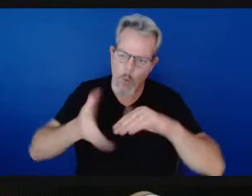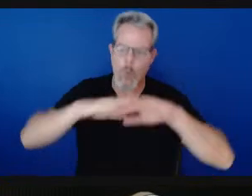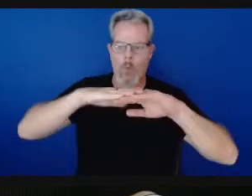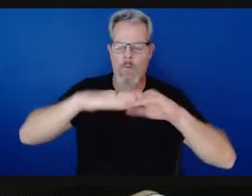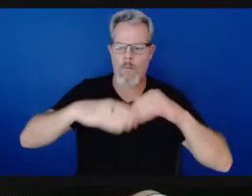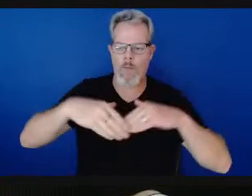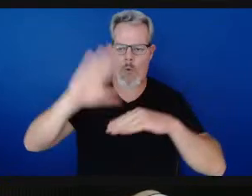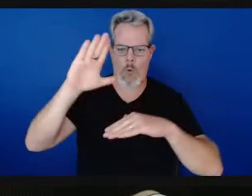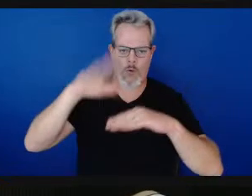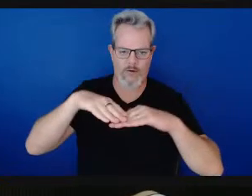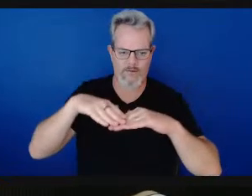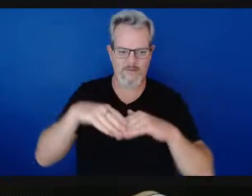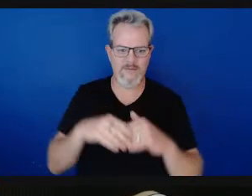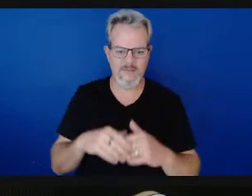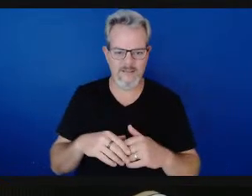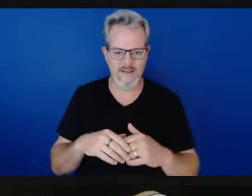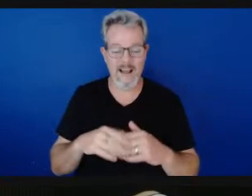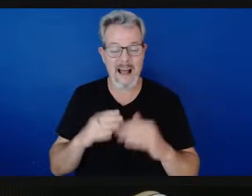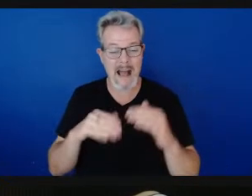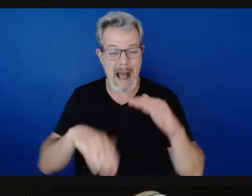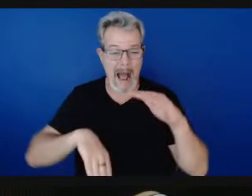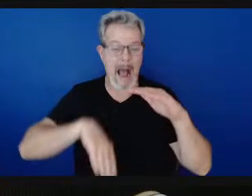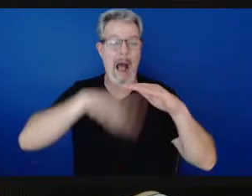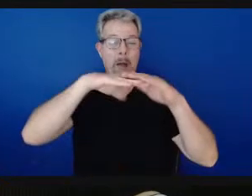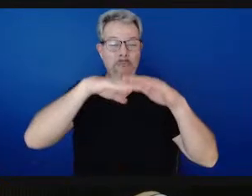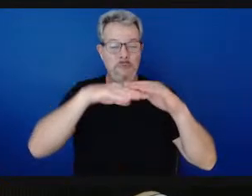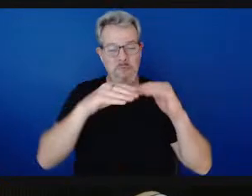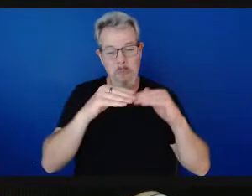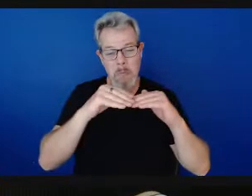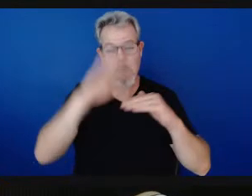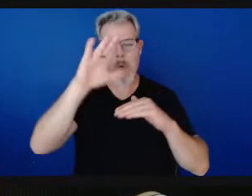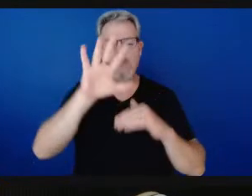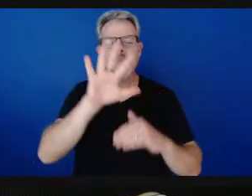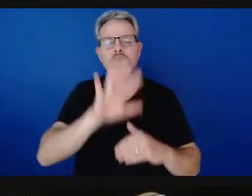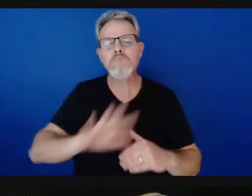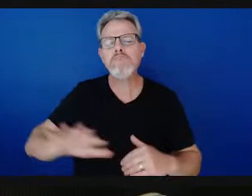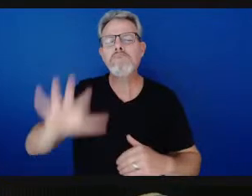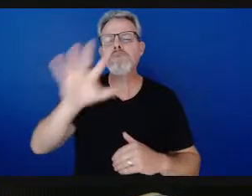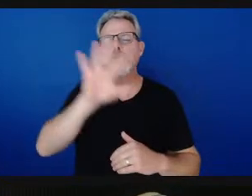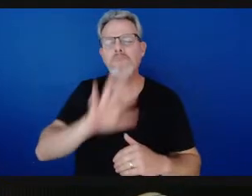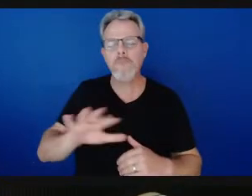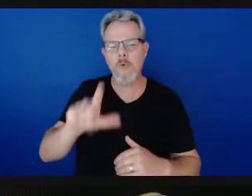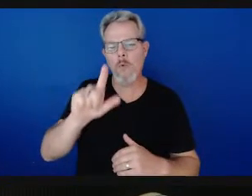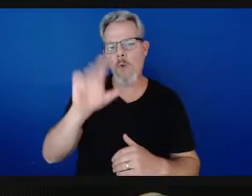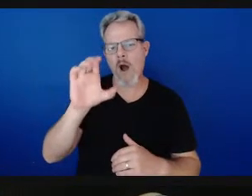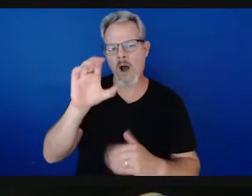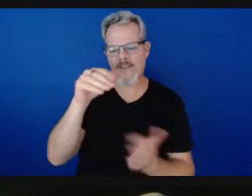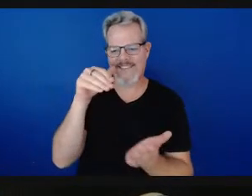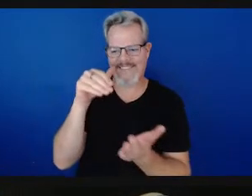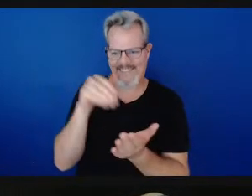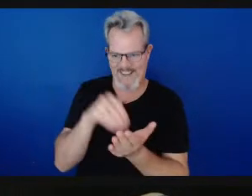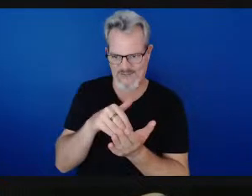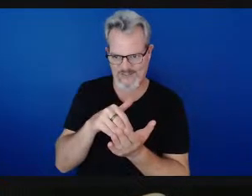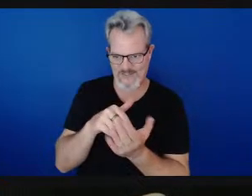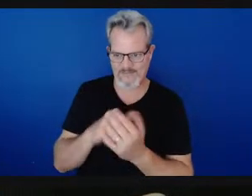Not to give them a hard time, but up to or more is, the ballpark 100,000, more or less. We'll wait for the final number. Yep.